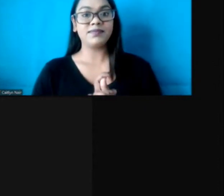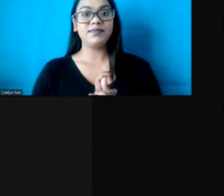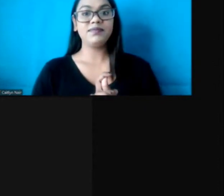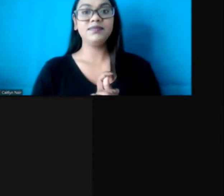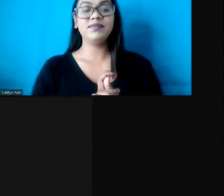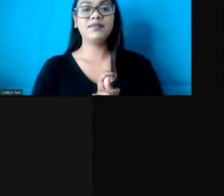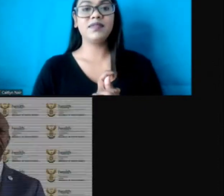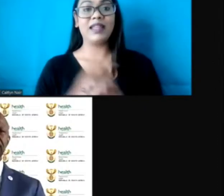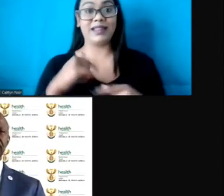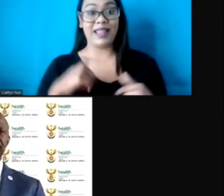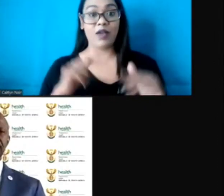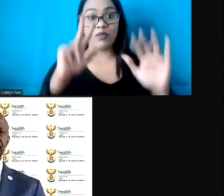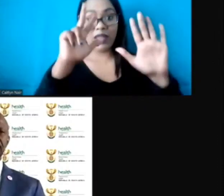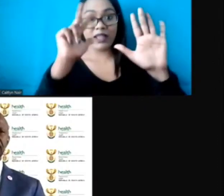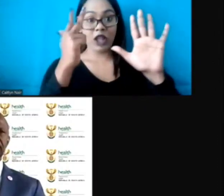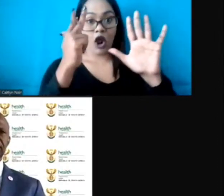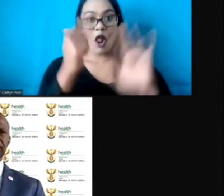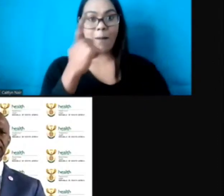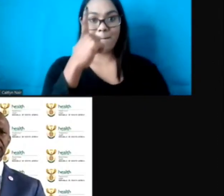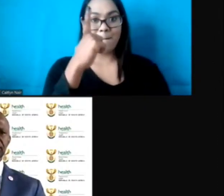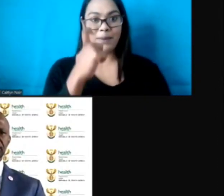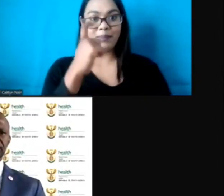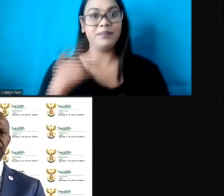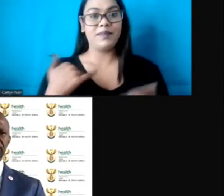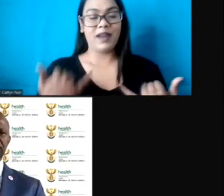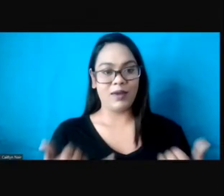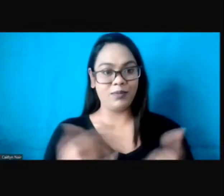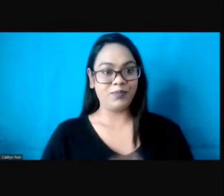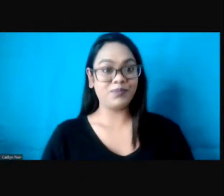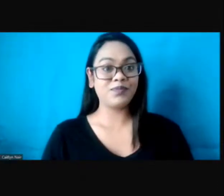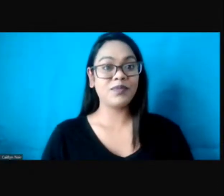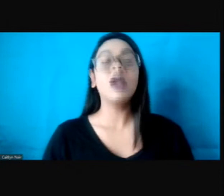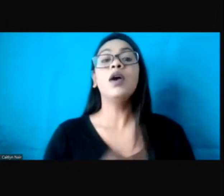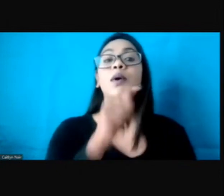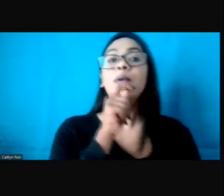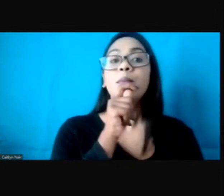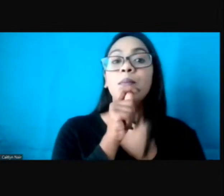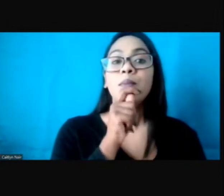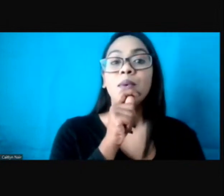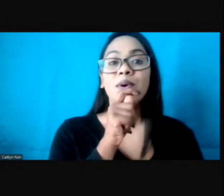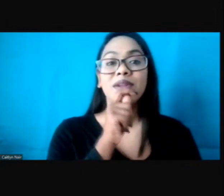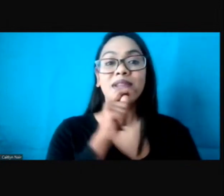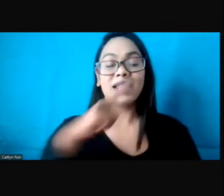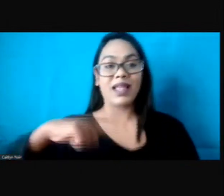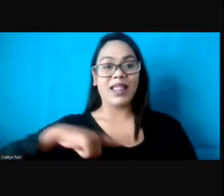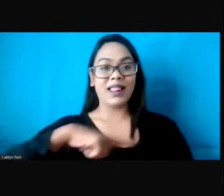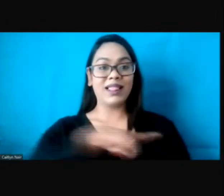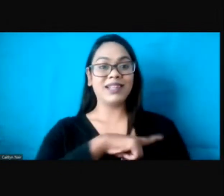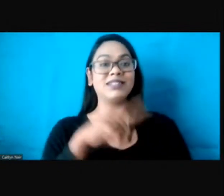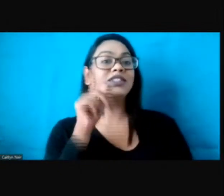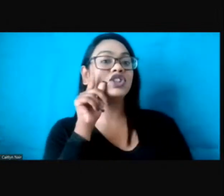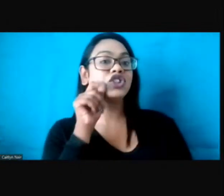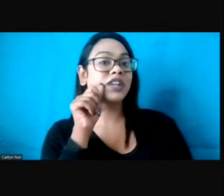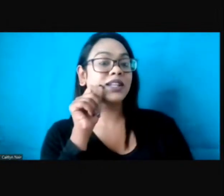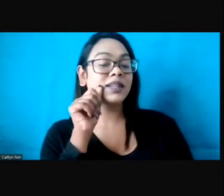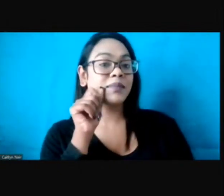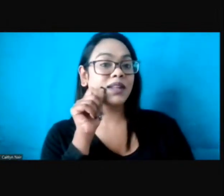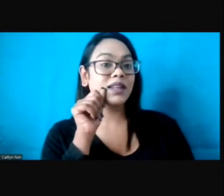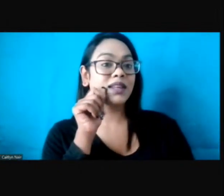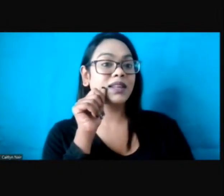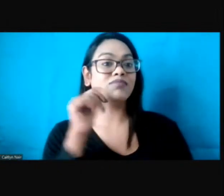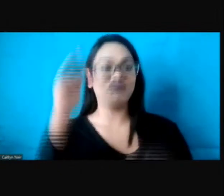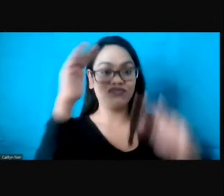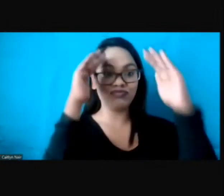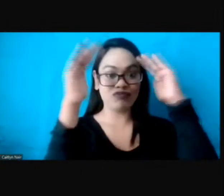8 o'clock. Good morning, ladies and gentlemen, Honorable Minister, Dr. Recording in progress. Honorable